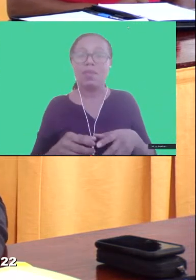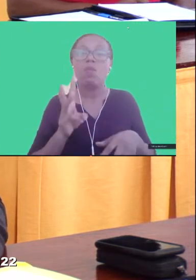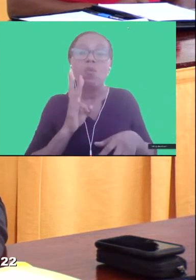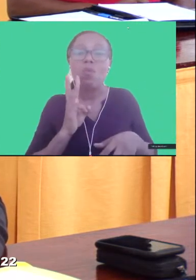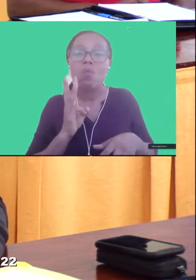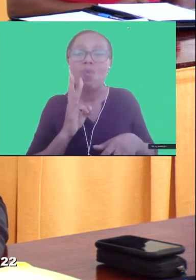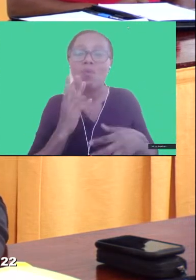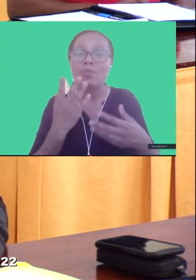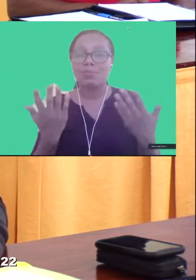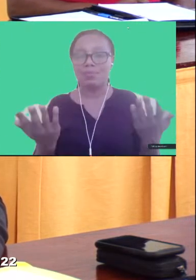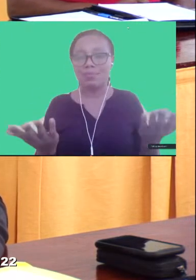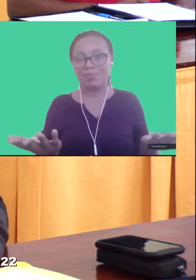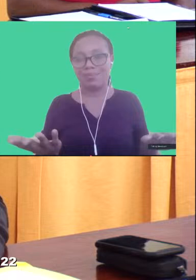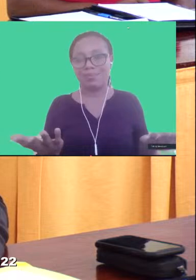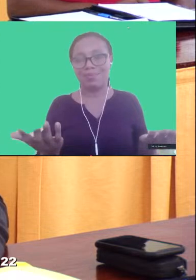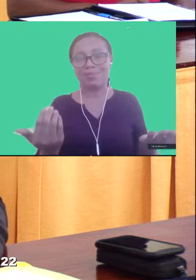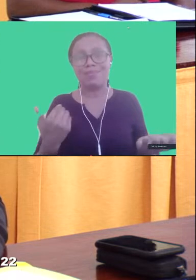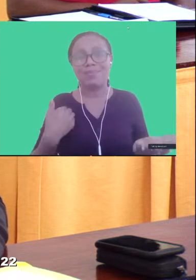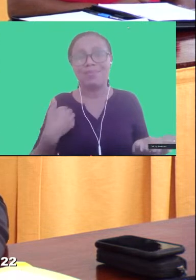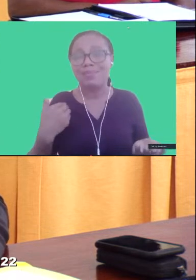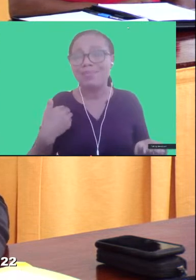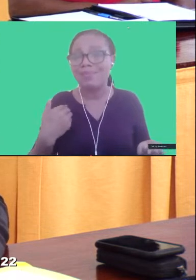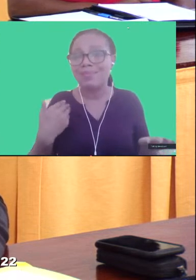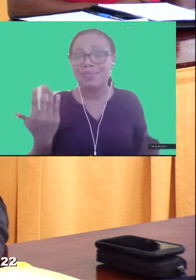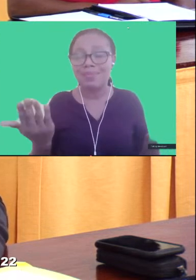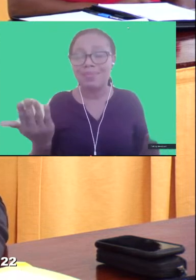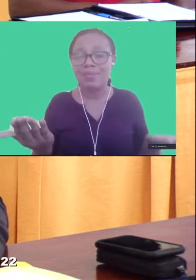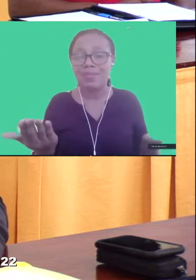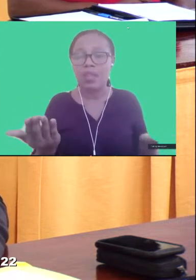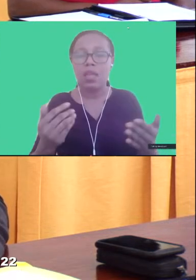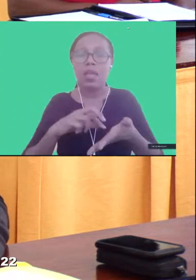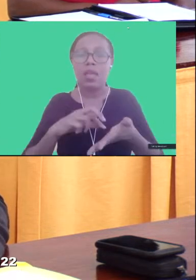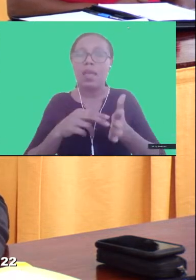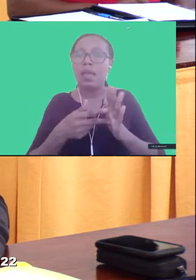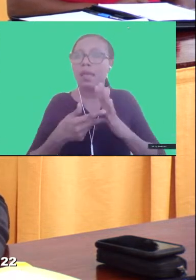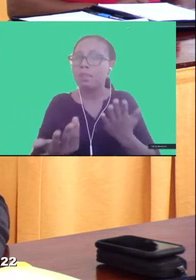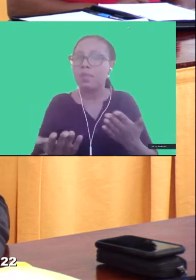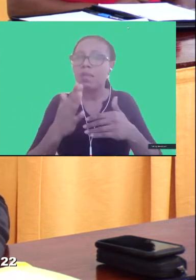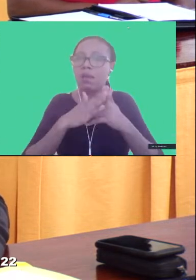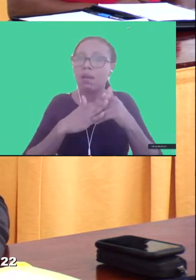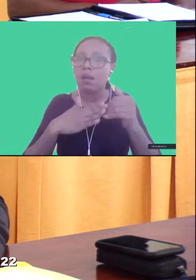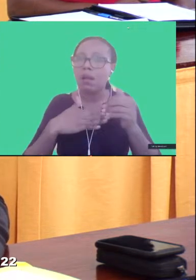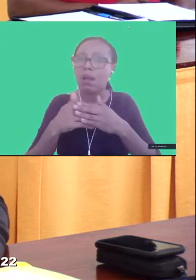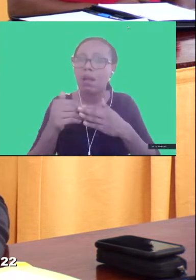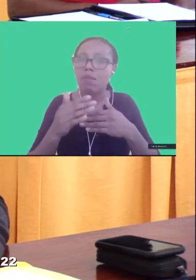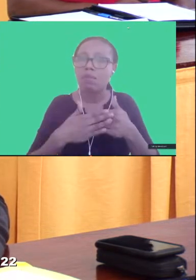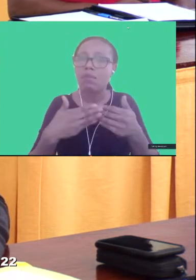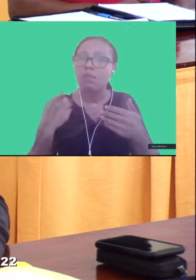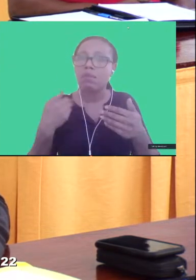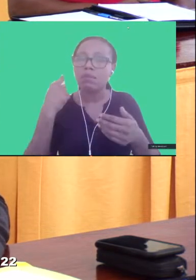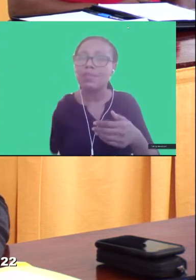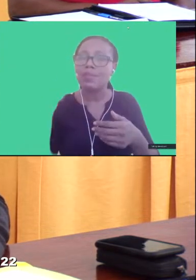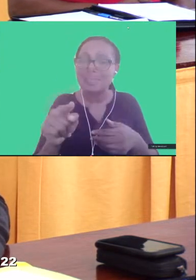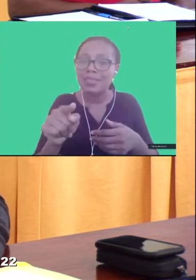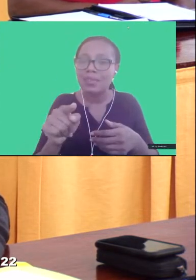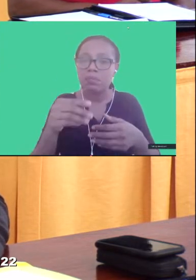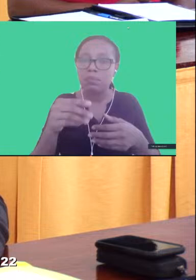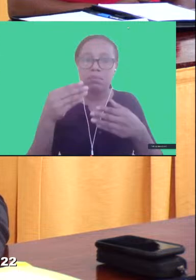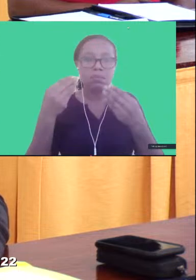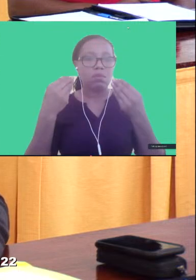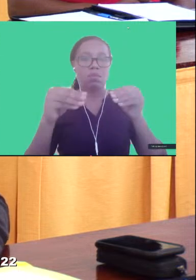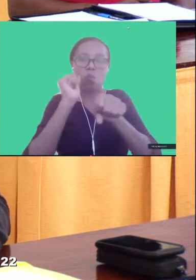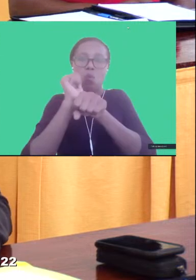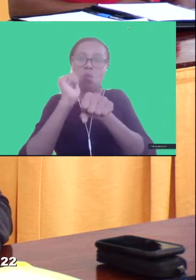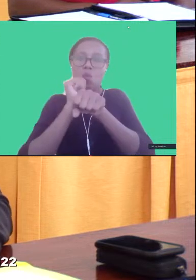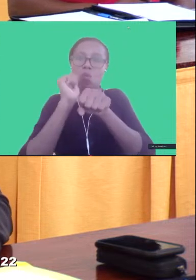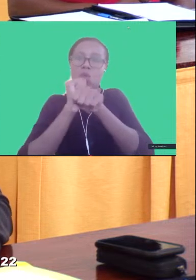conducive for not only Barbadians, but also for our visitors who may be on a tour bus going to some location, but then they stop